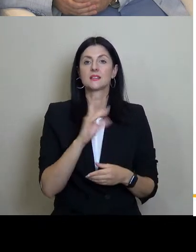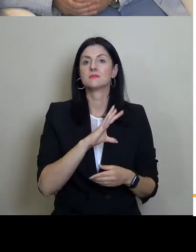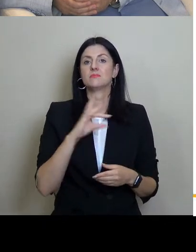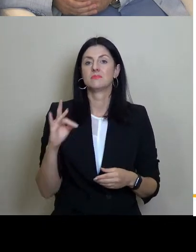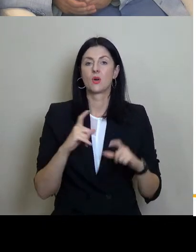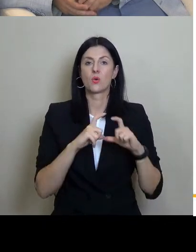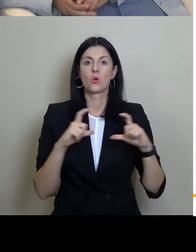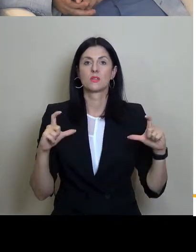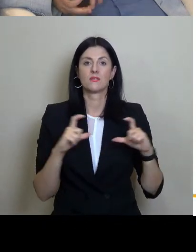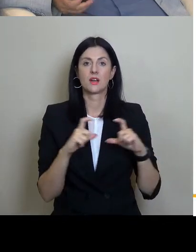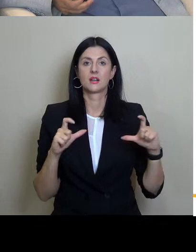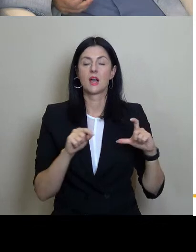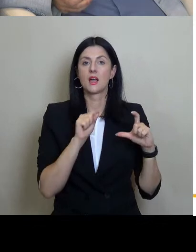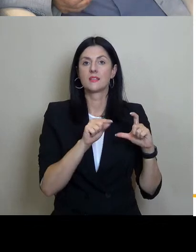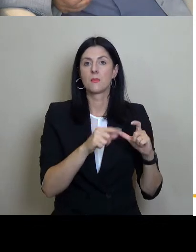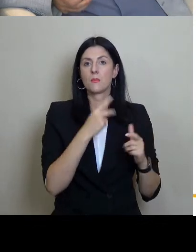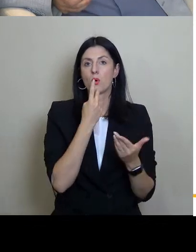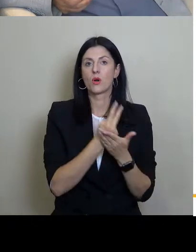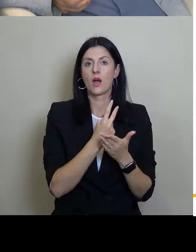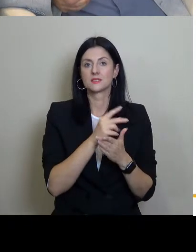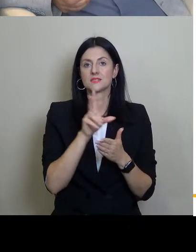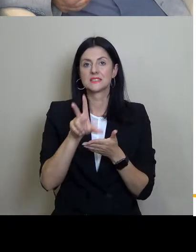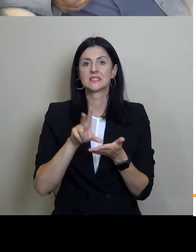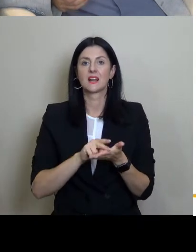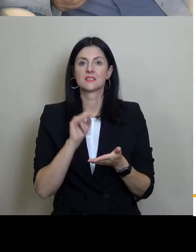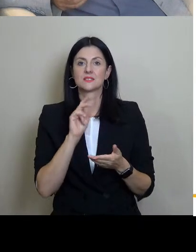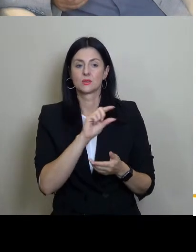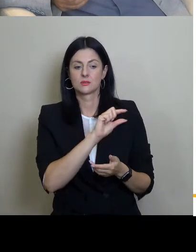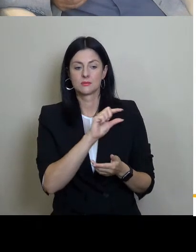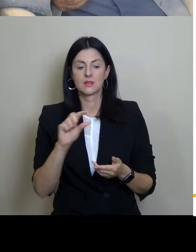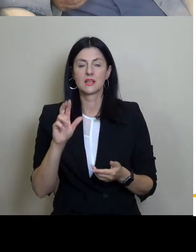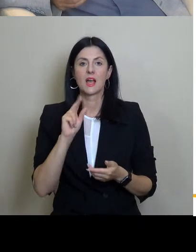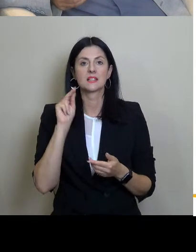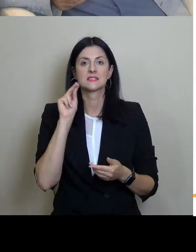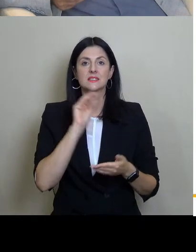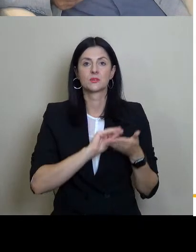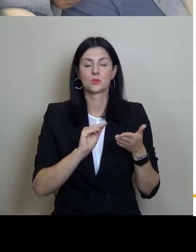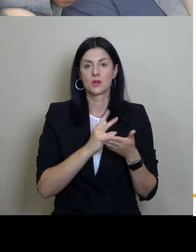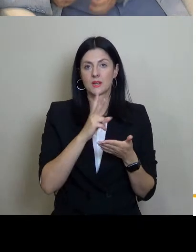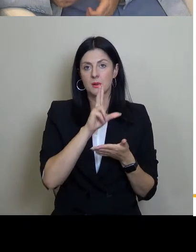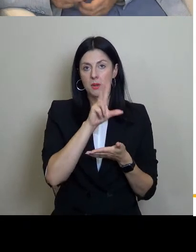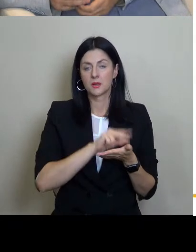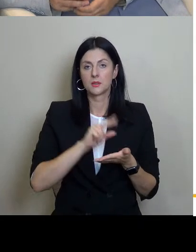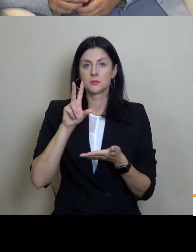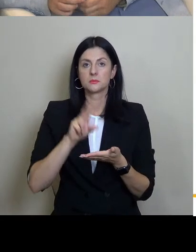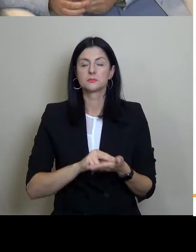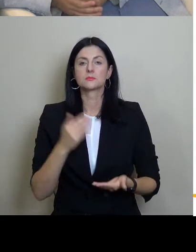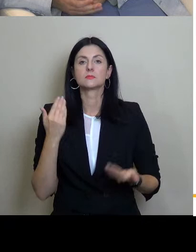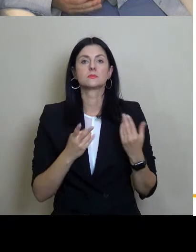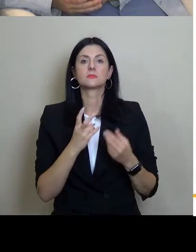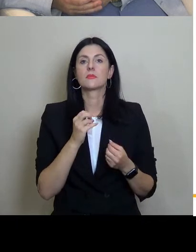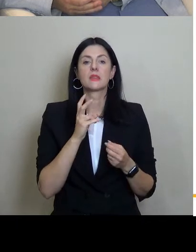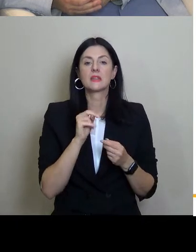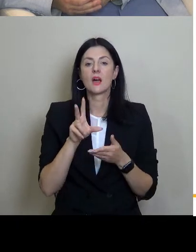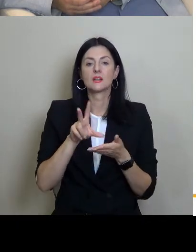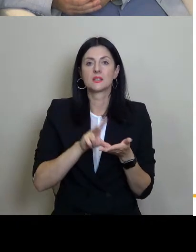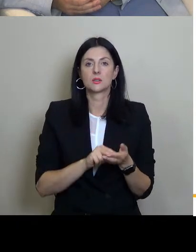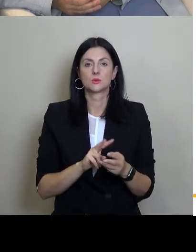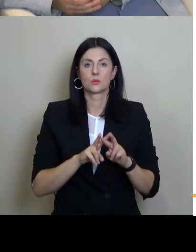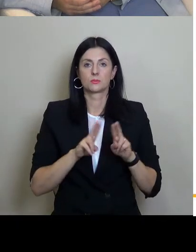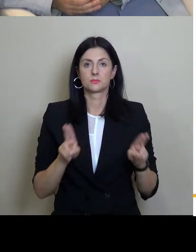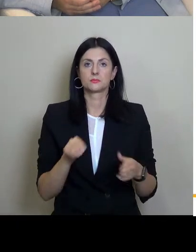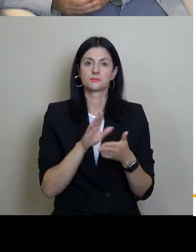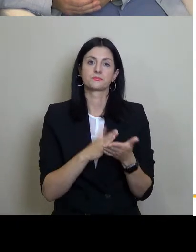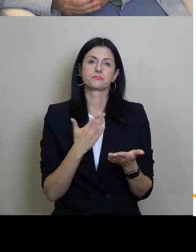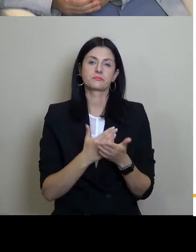Well, in the Soviet times, on the envelopes, we had at least the samples how to write the figures,